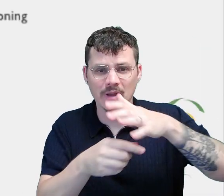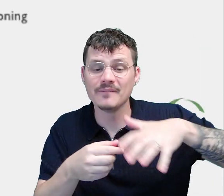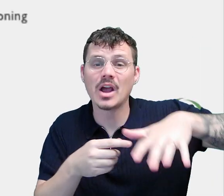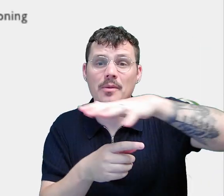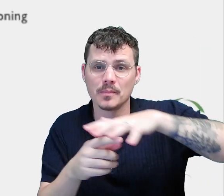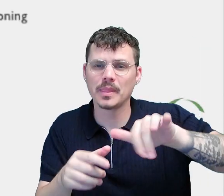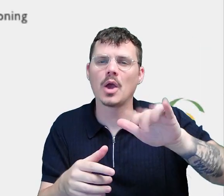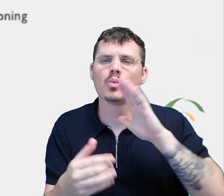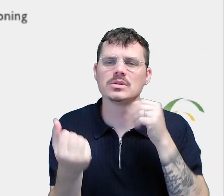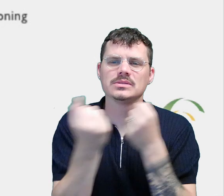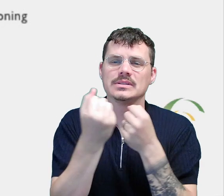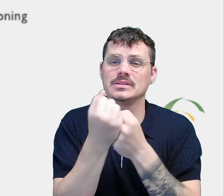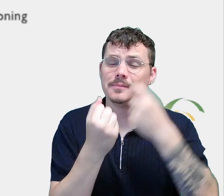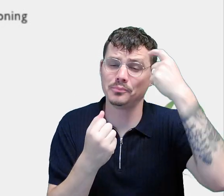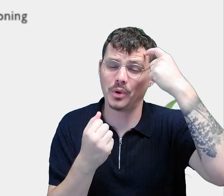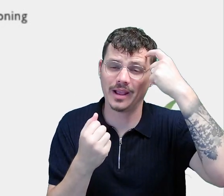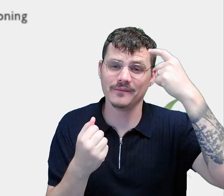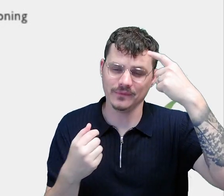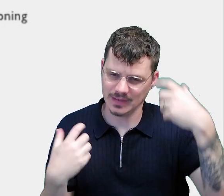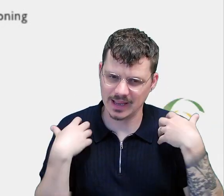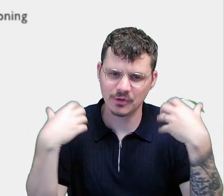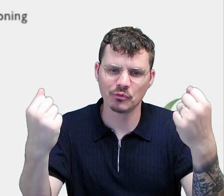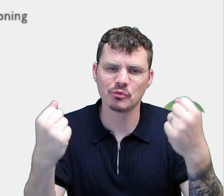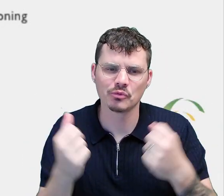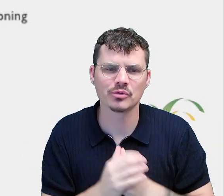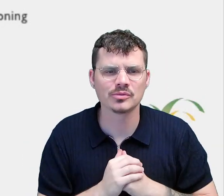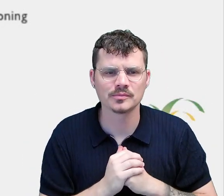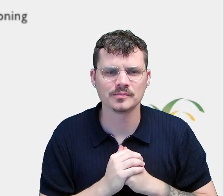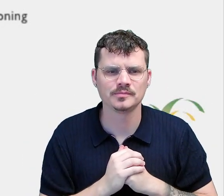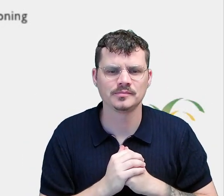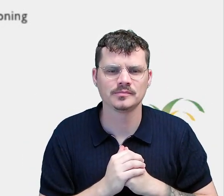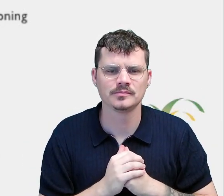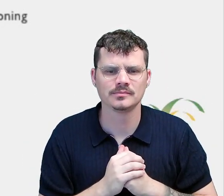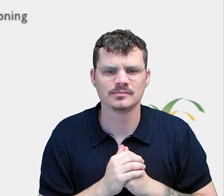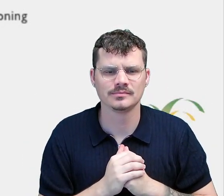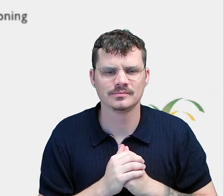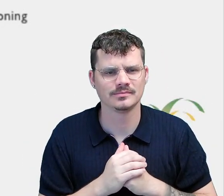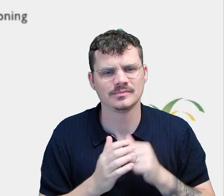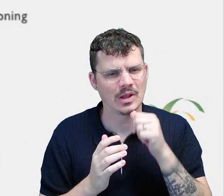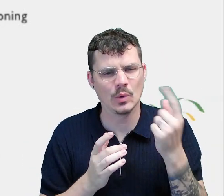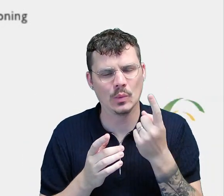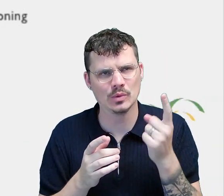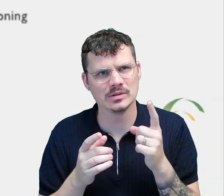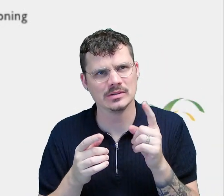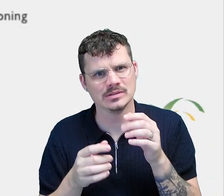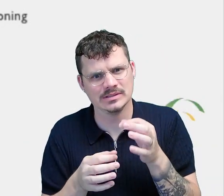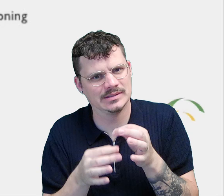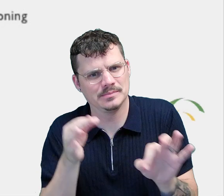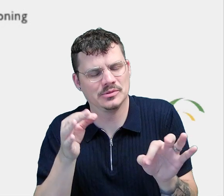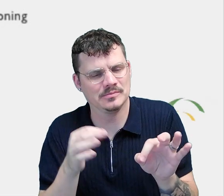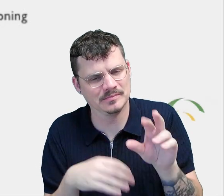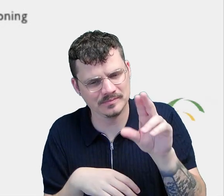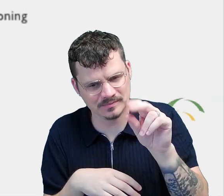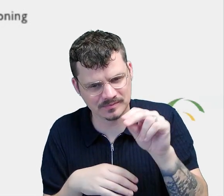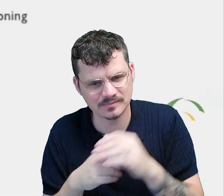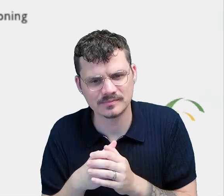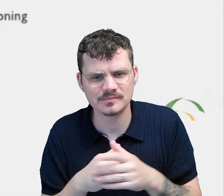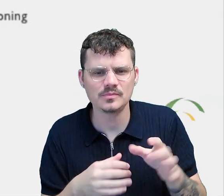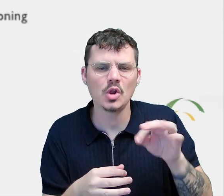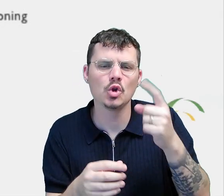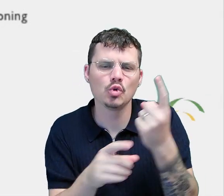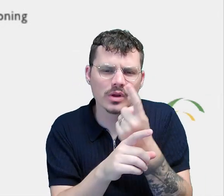assist a person's brain to heal. Again, not as simple as it sounds, right?